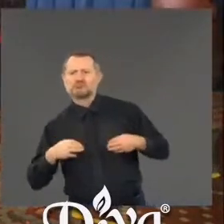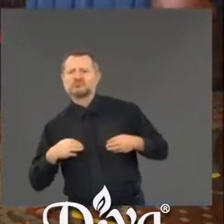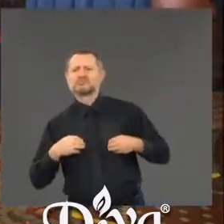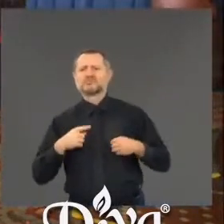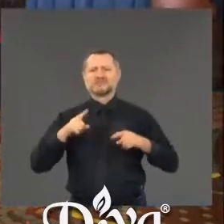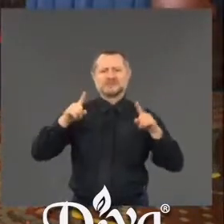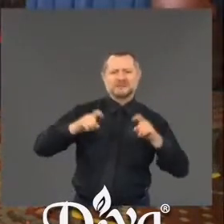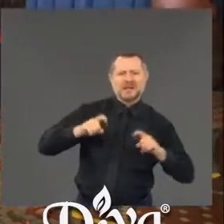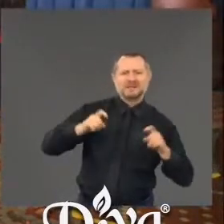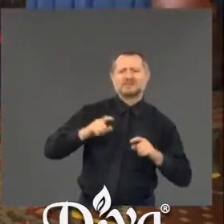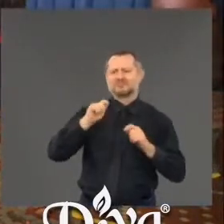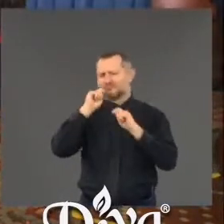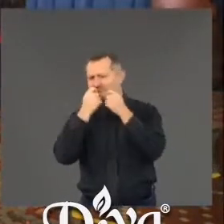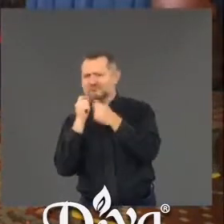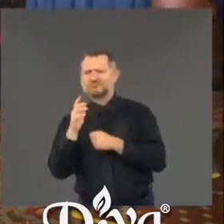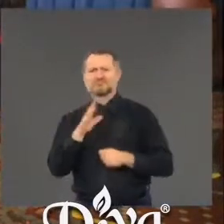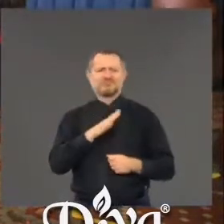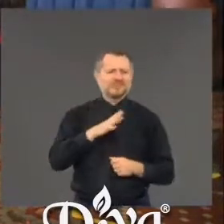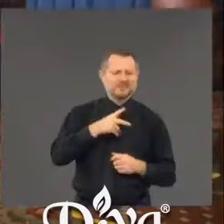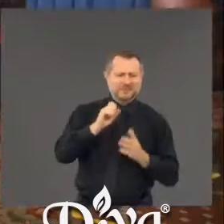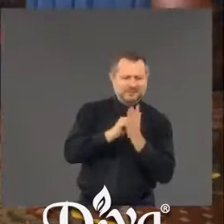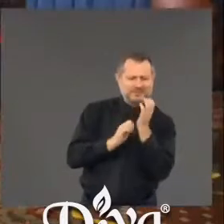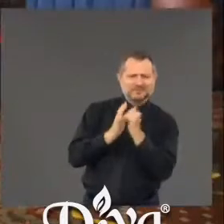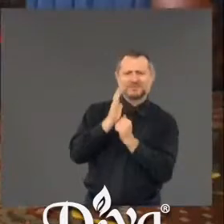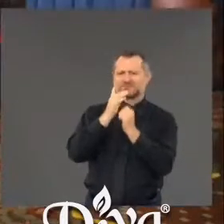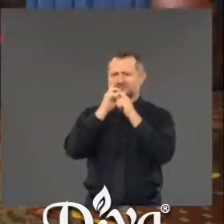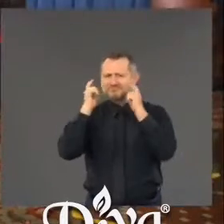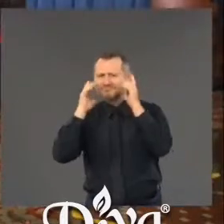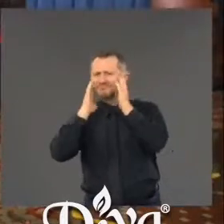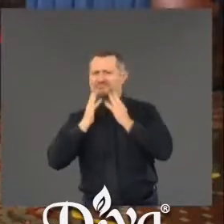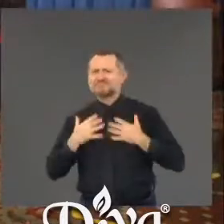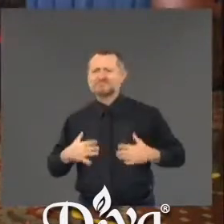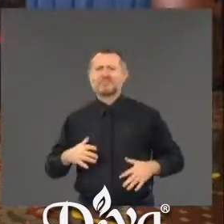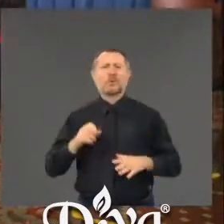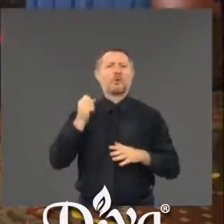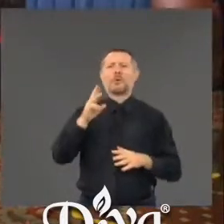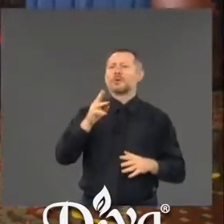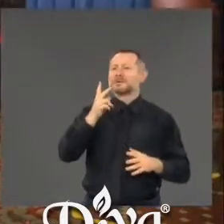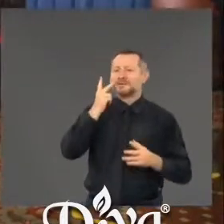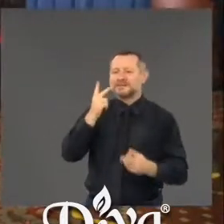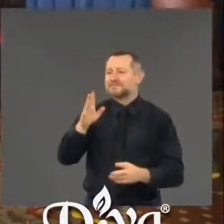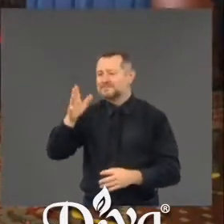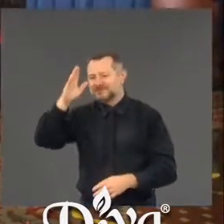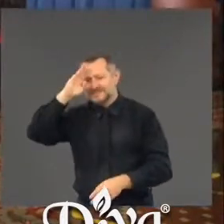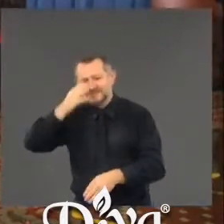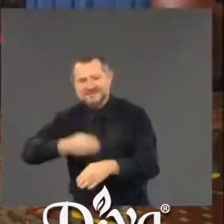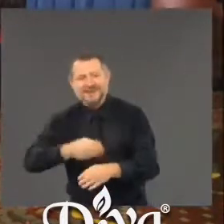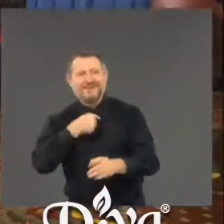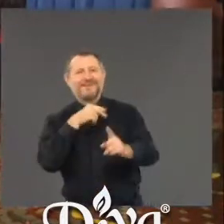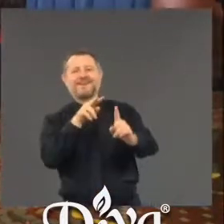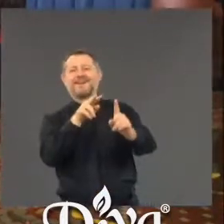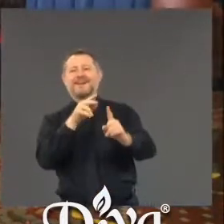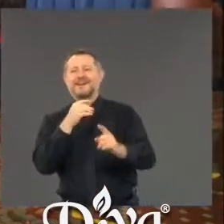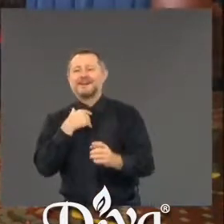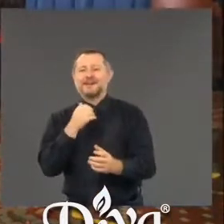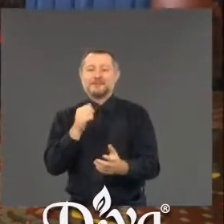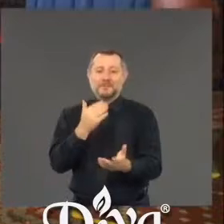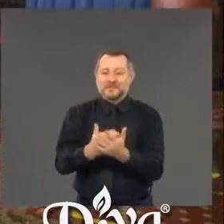see a Yeah. 98-year-old woman in a nursing home or to see their autistic son. It's Yeah. just, it's too much for them. Yeah.